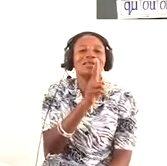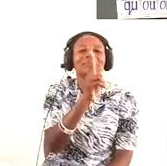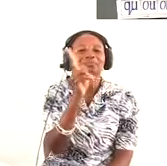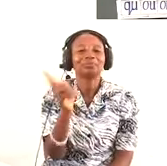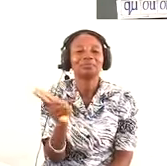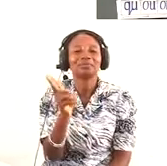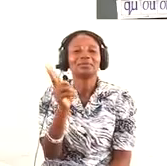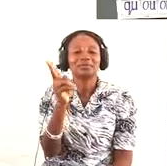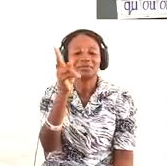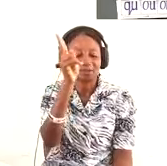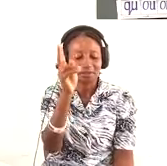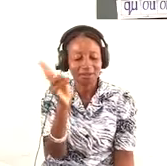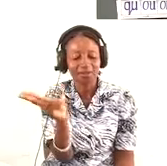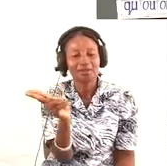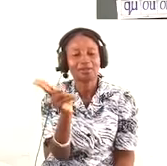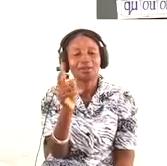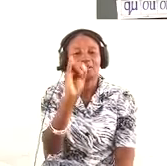Hip.